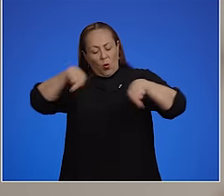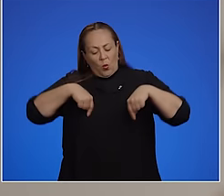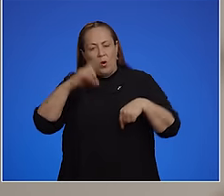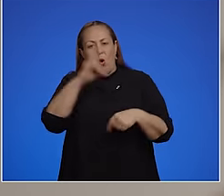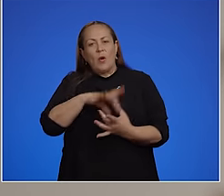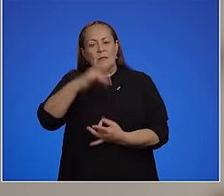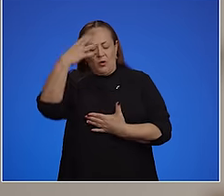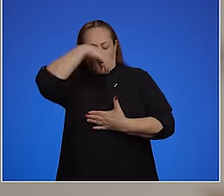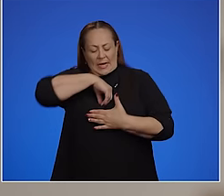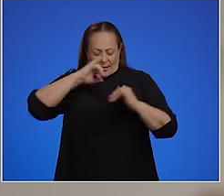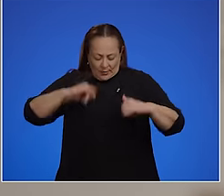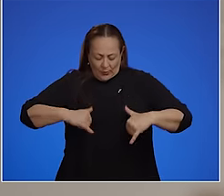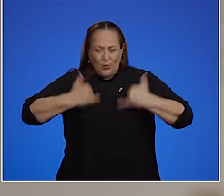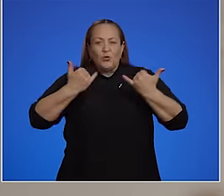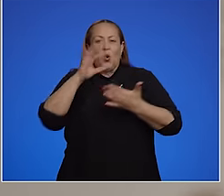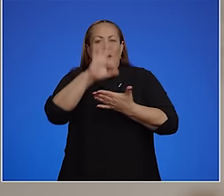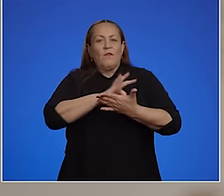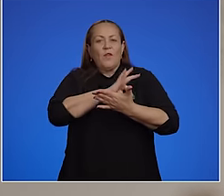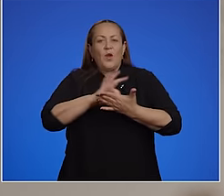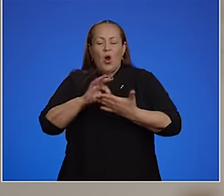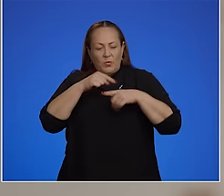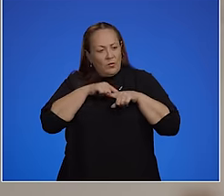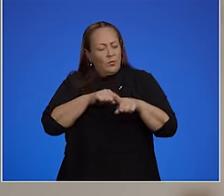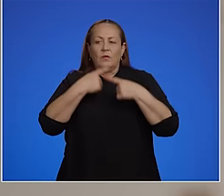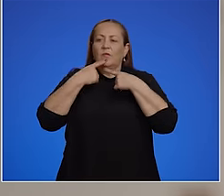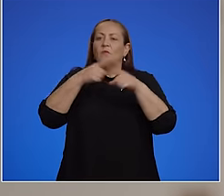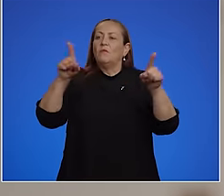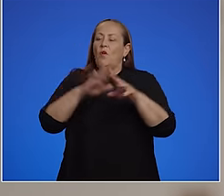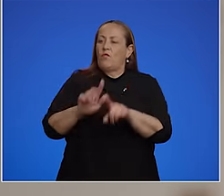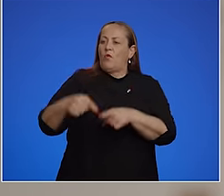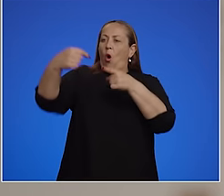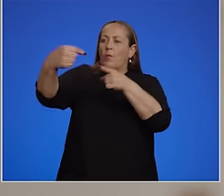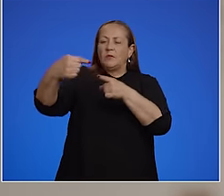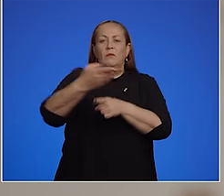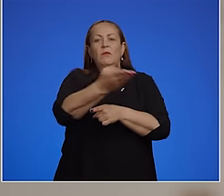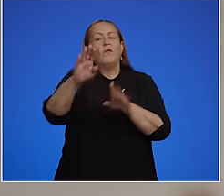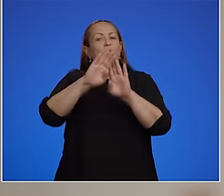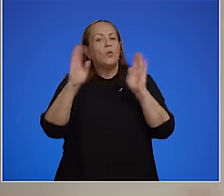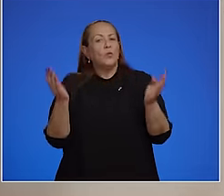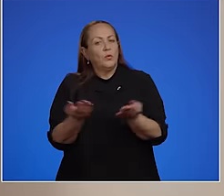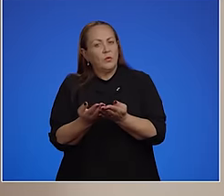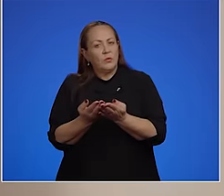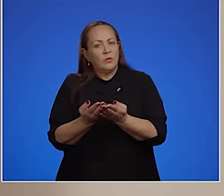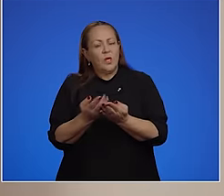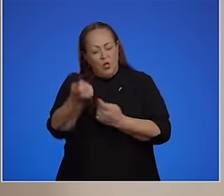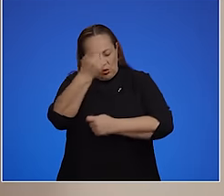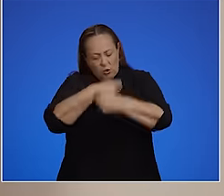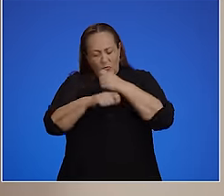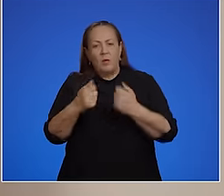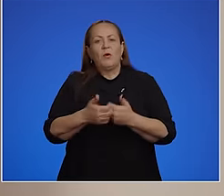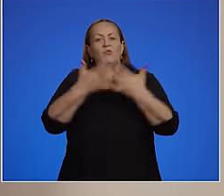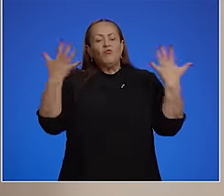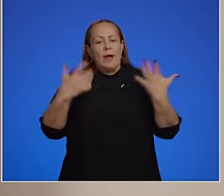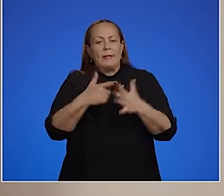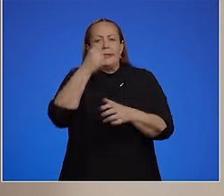of the Holy Spirit that you took the gospel in spite of the great opposition all around you. This has